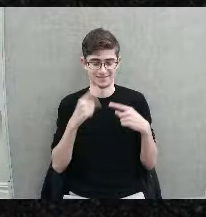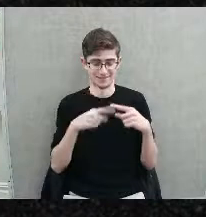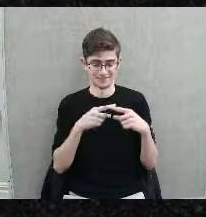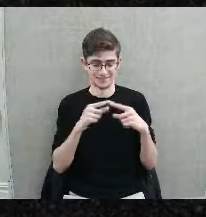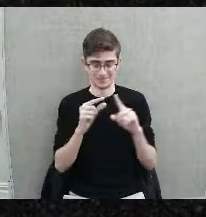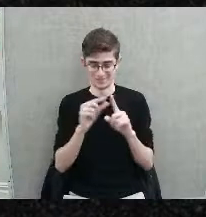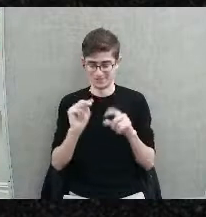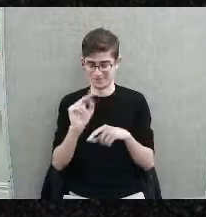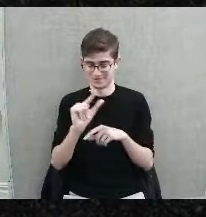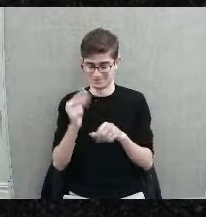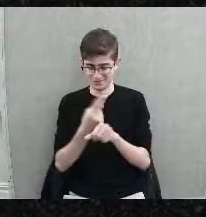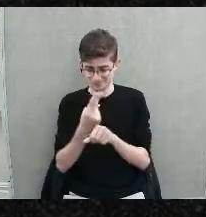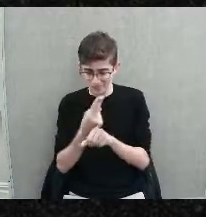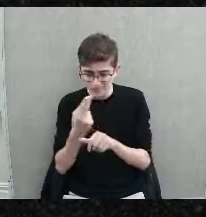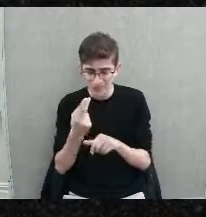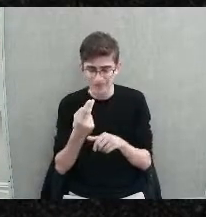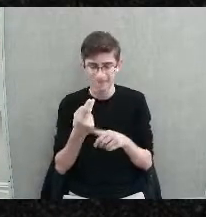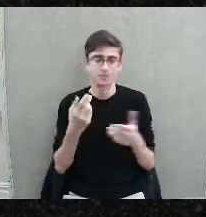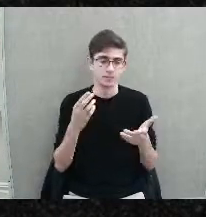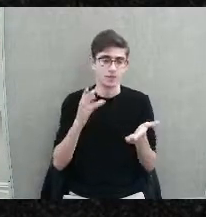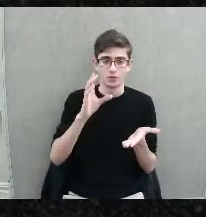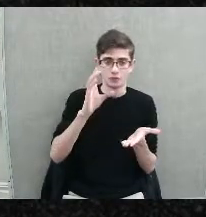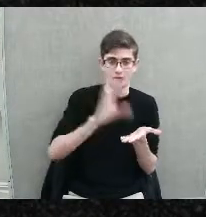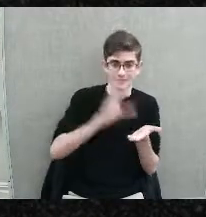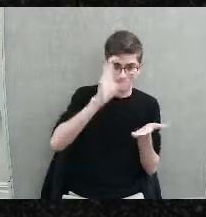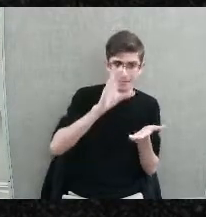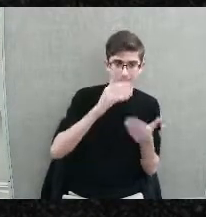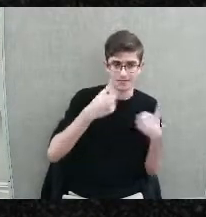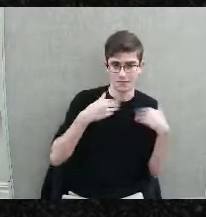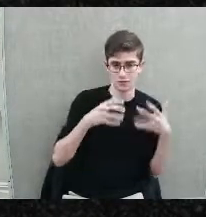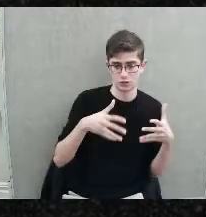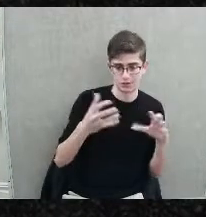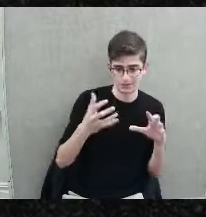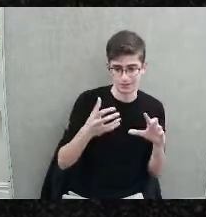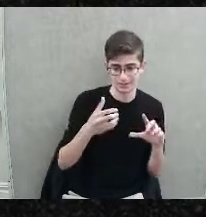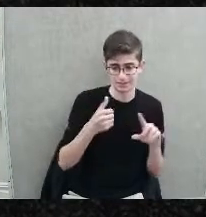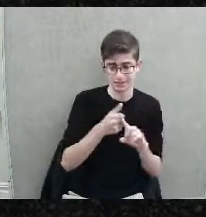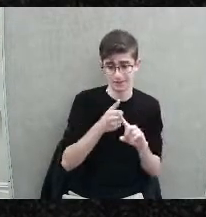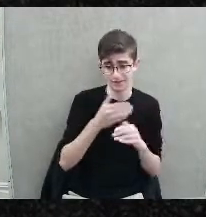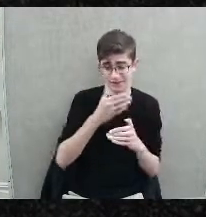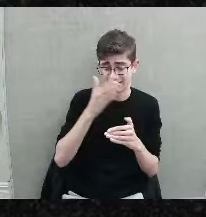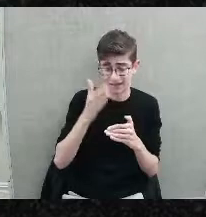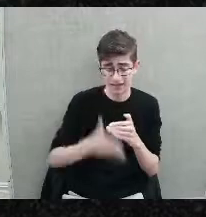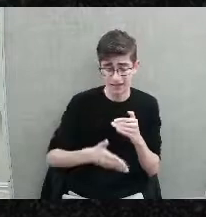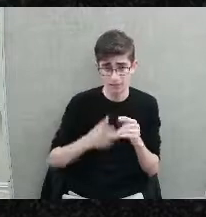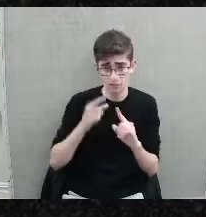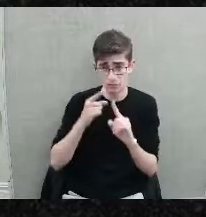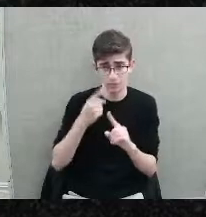whether the crisis in capitalism is some kind of endpoint for neoliberalism.